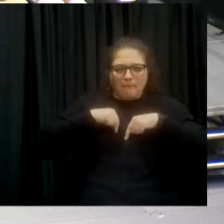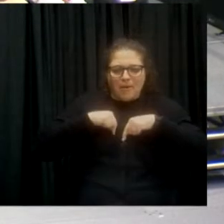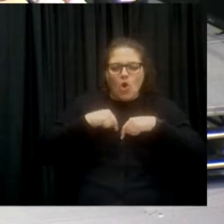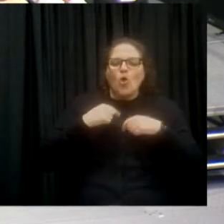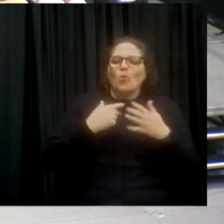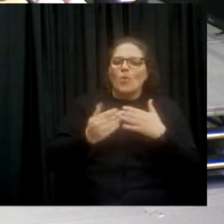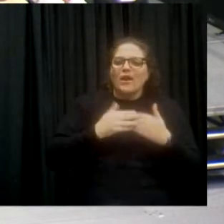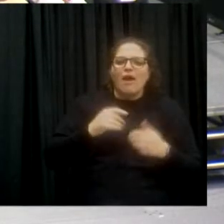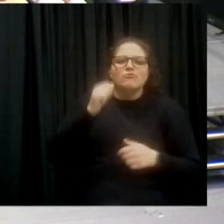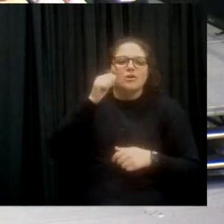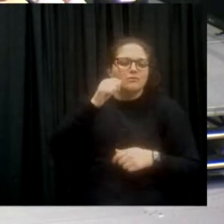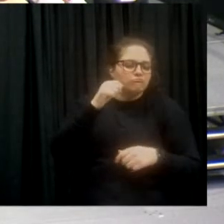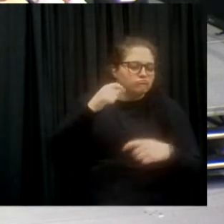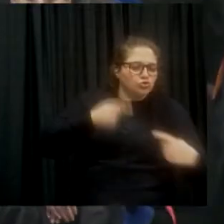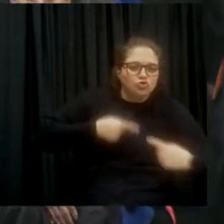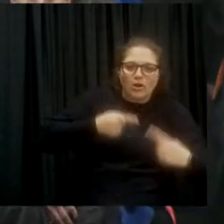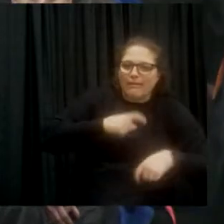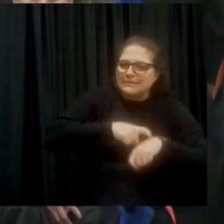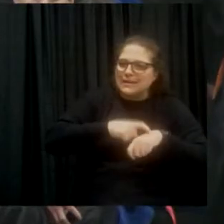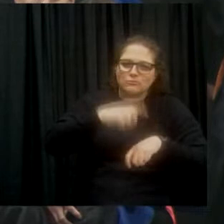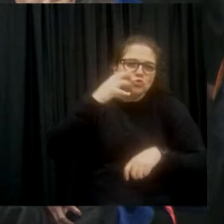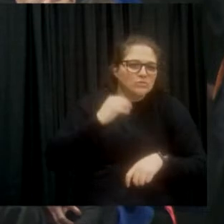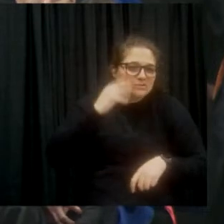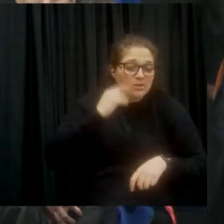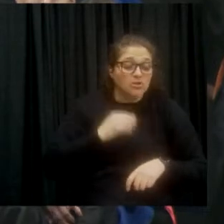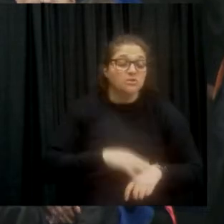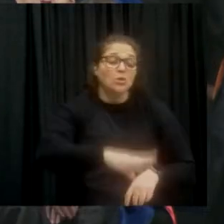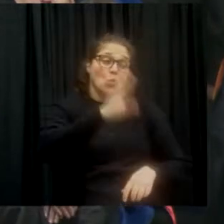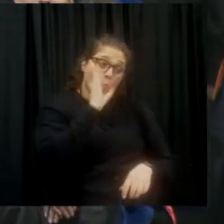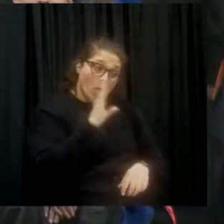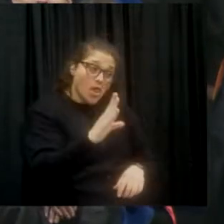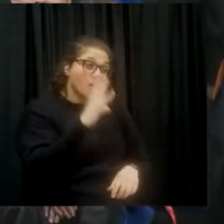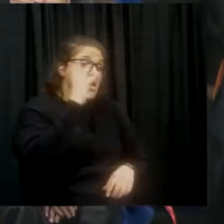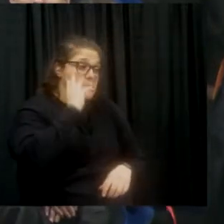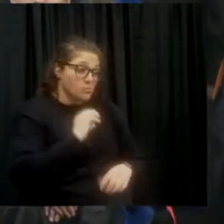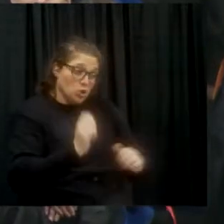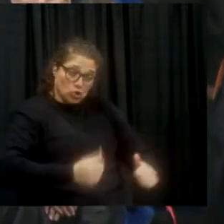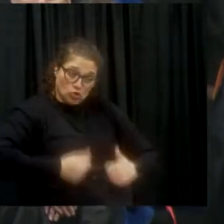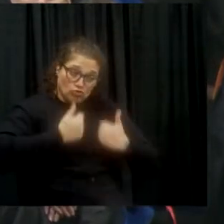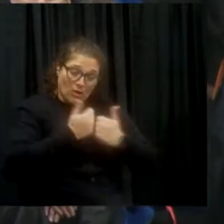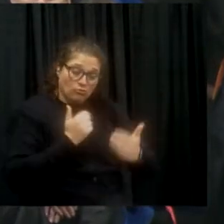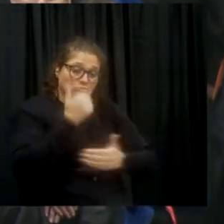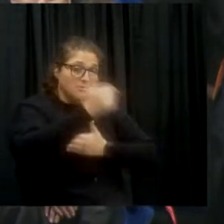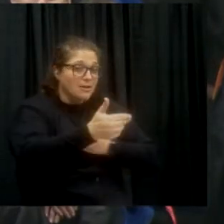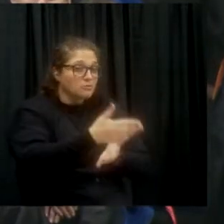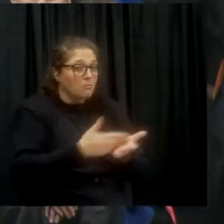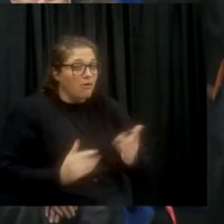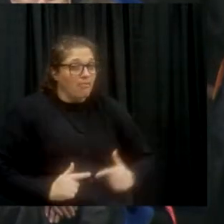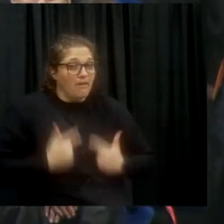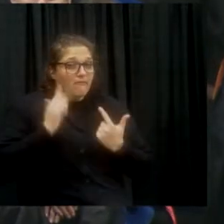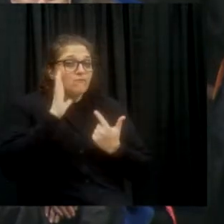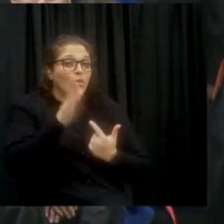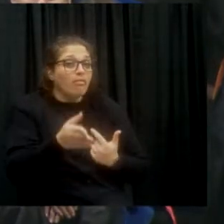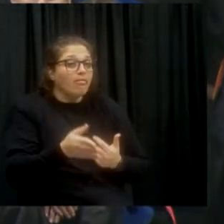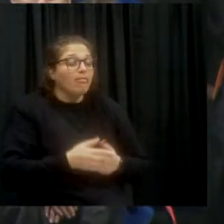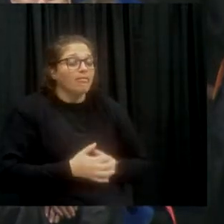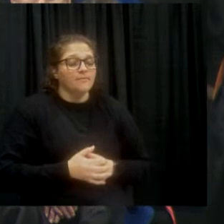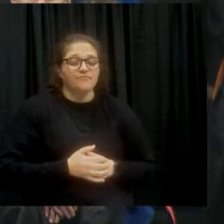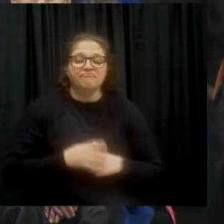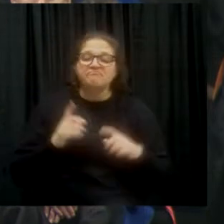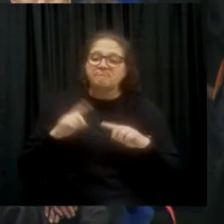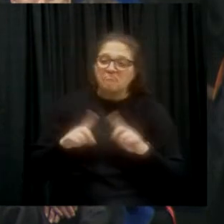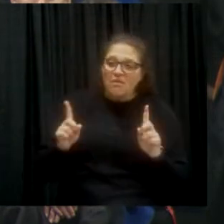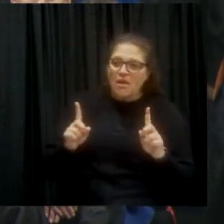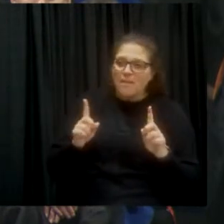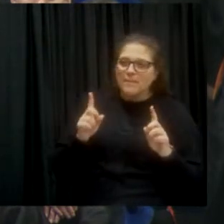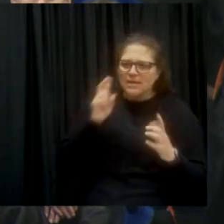whatever tough times you may face. And we will all face something challenging in the next chapter of our lives. Yet instead